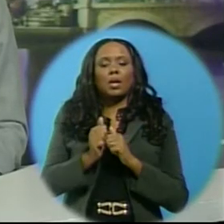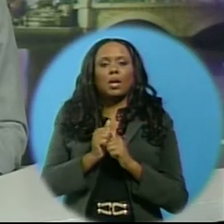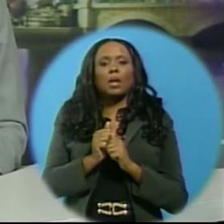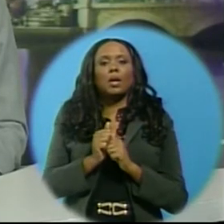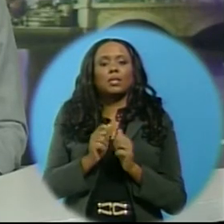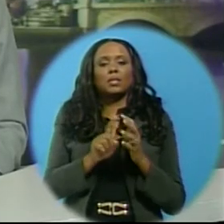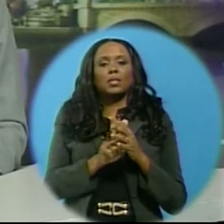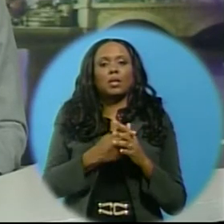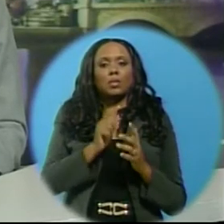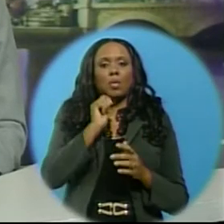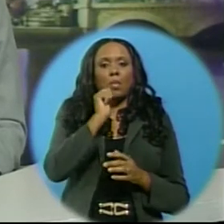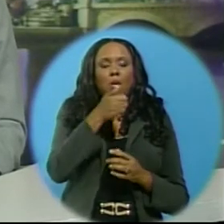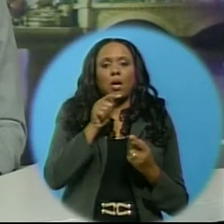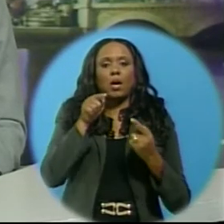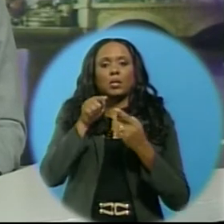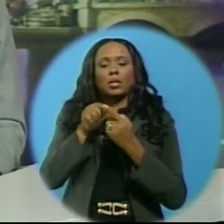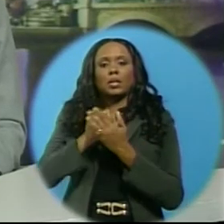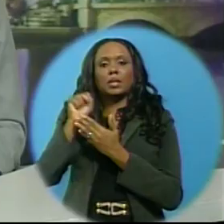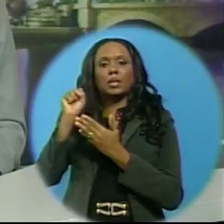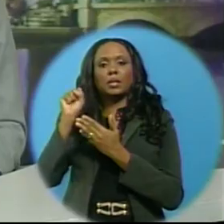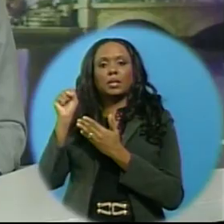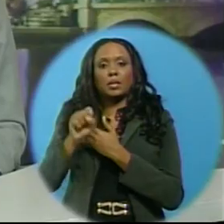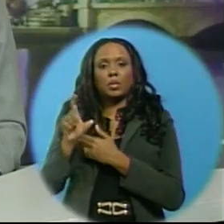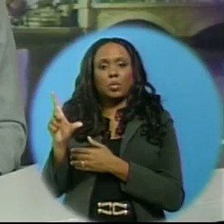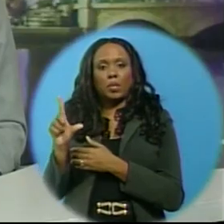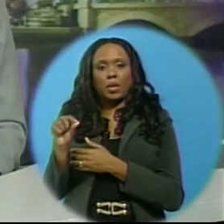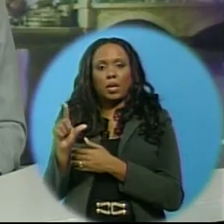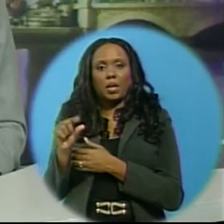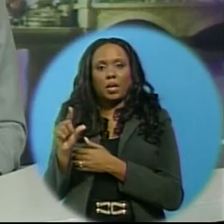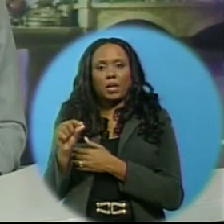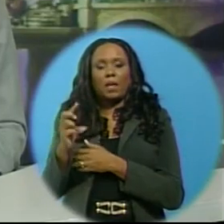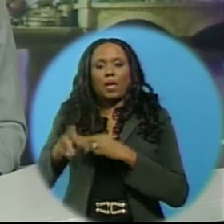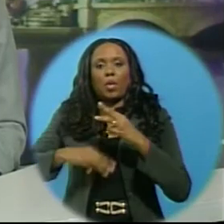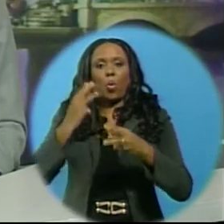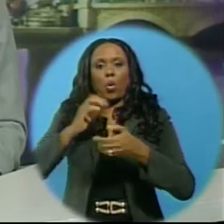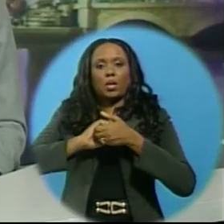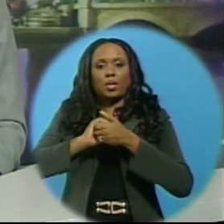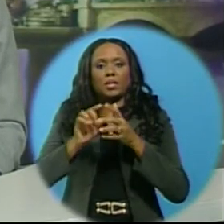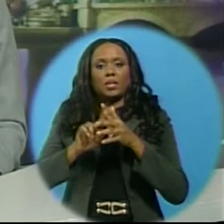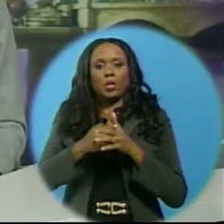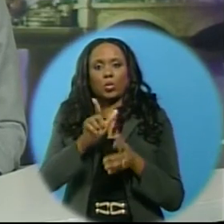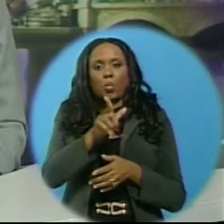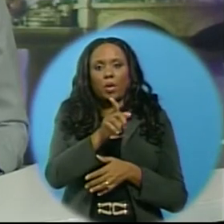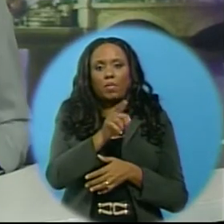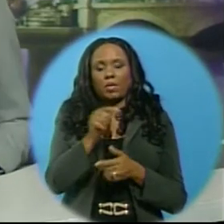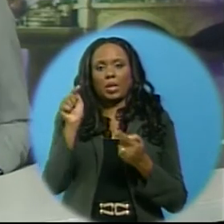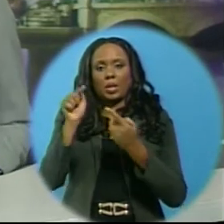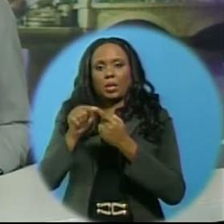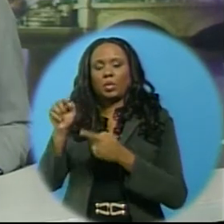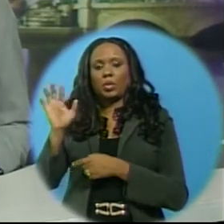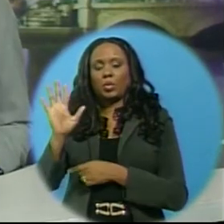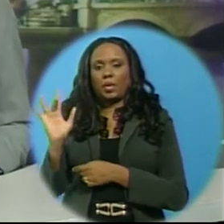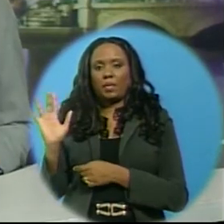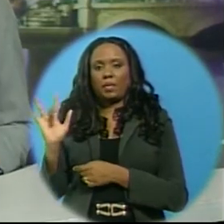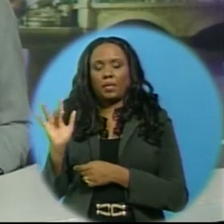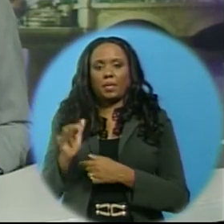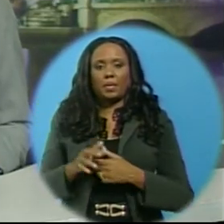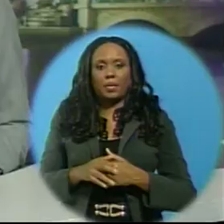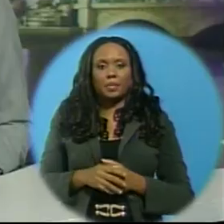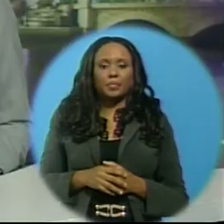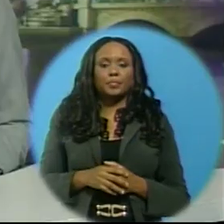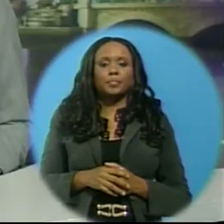run from tomorrow until the 20th, and the World Qualifying Championship start on the 21st and runs until the 25th.